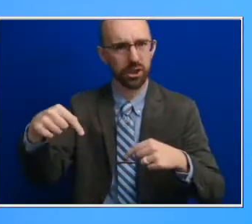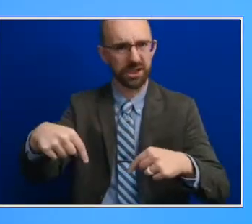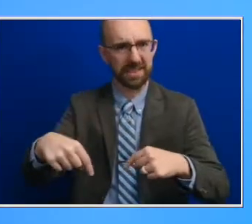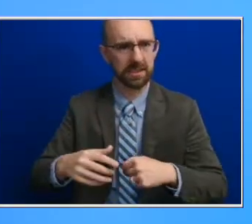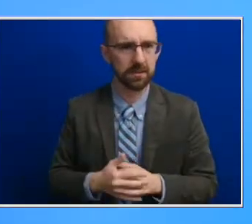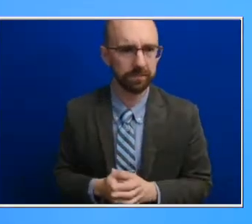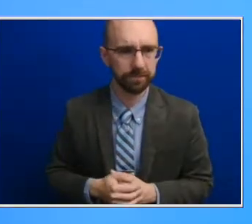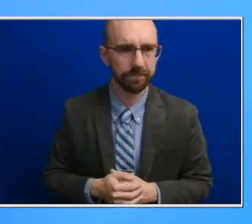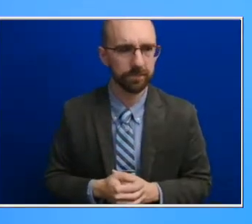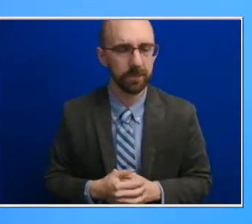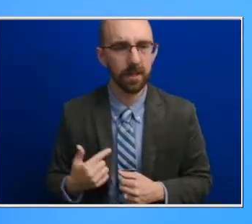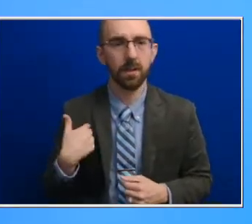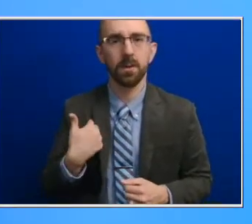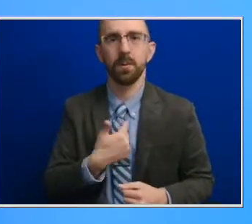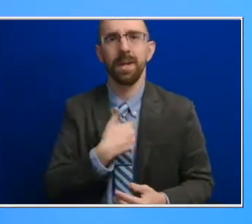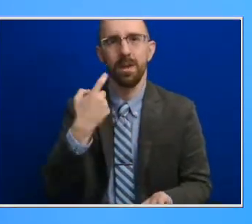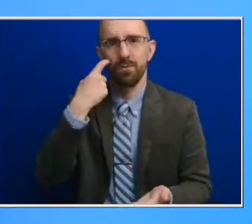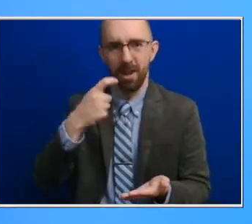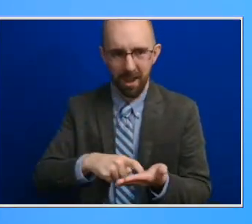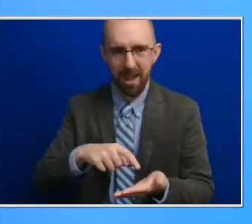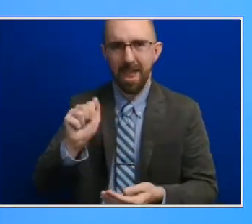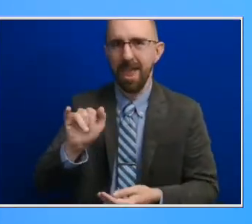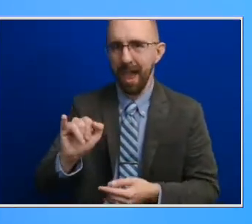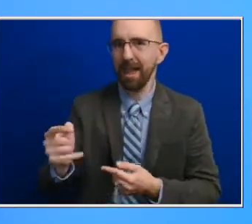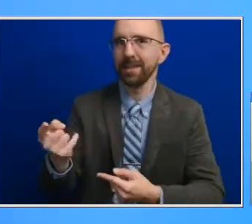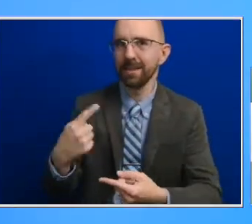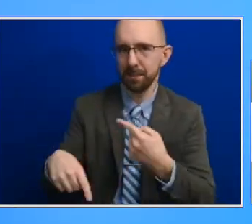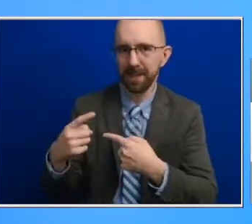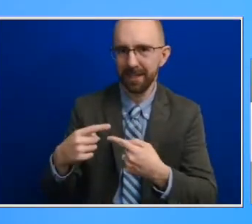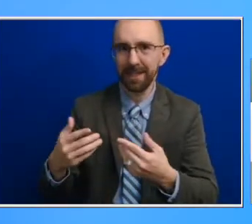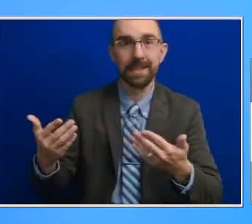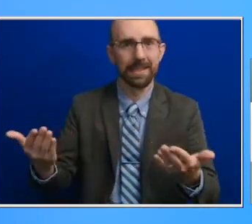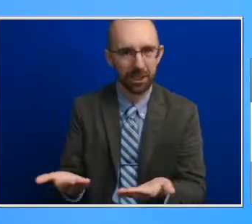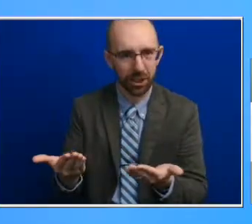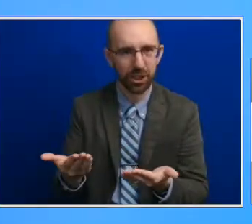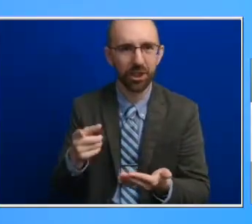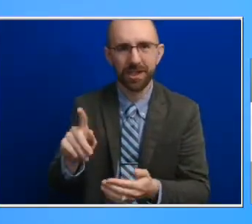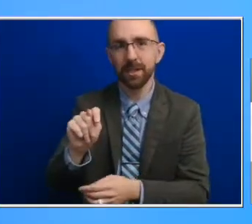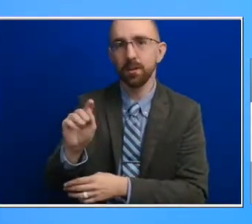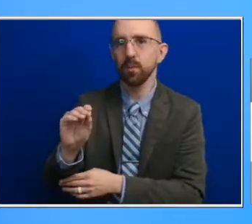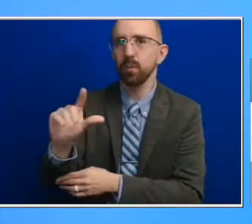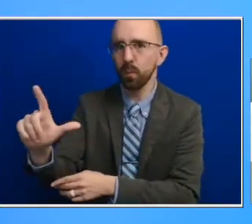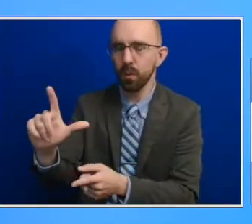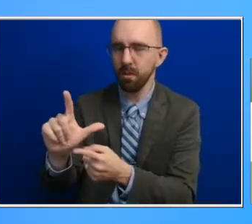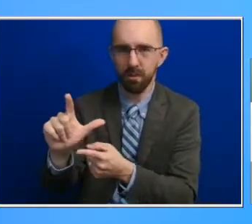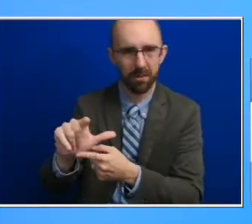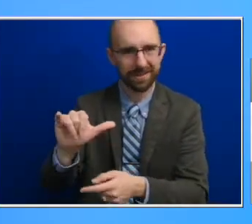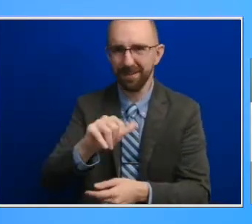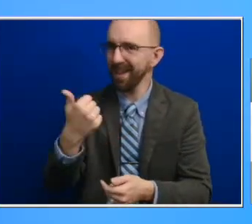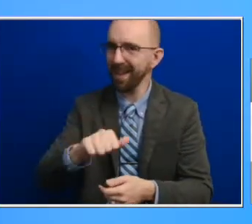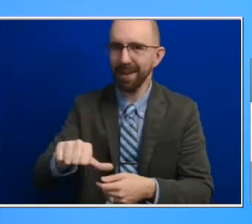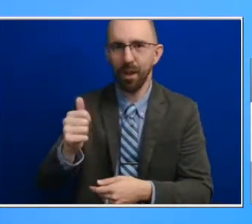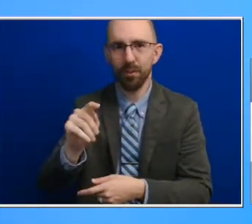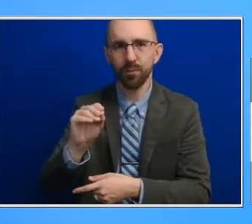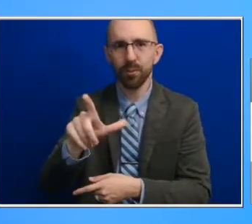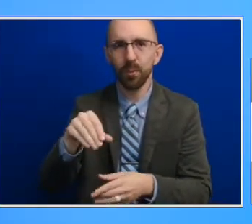We recognize that AI is coming. It's here. It is a tool, just like any other tool that's happened in